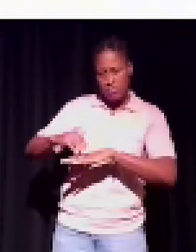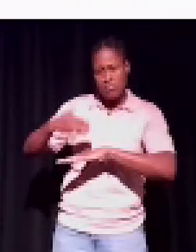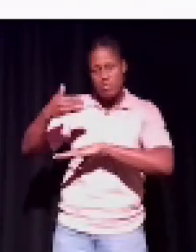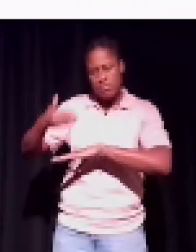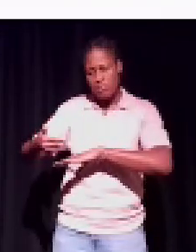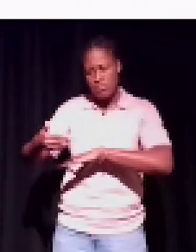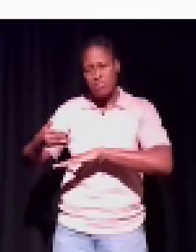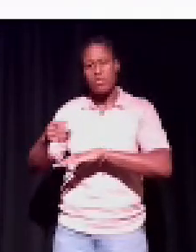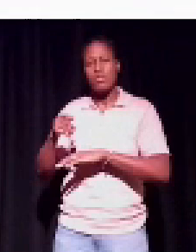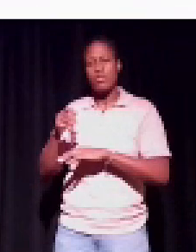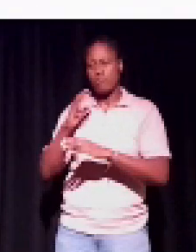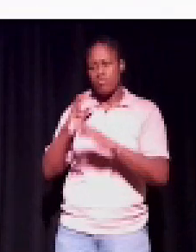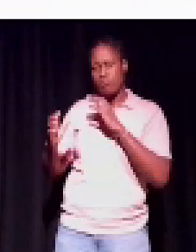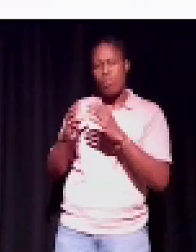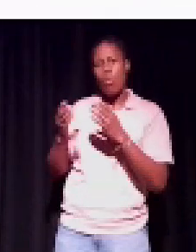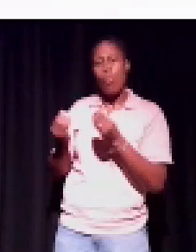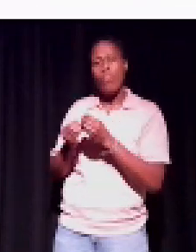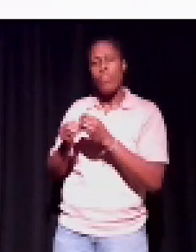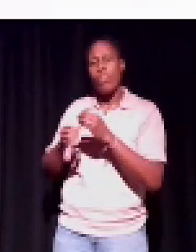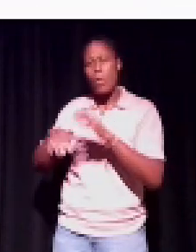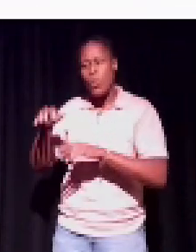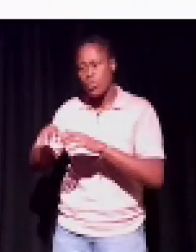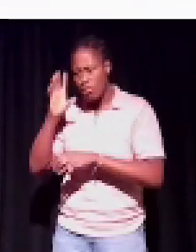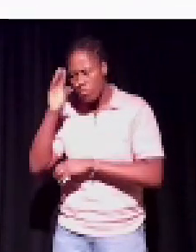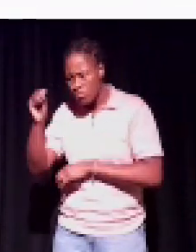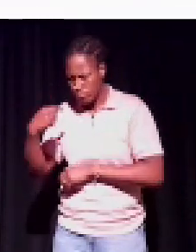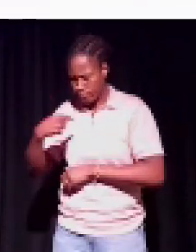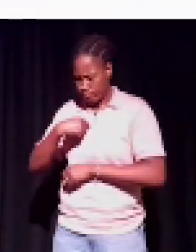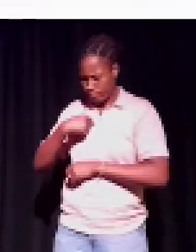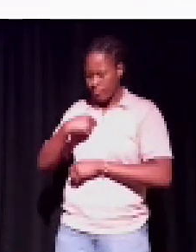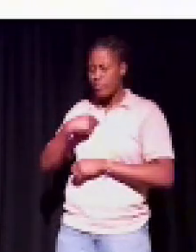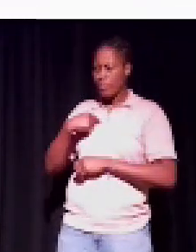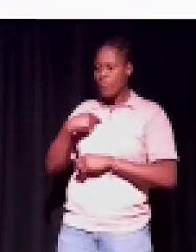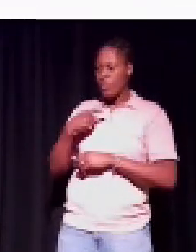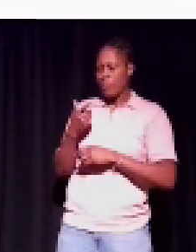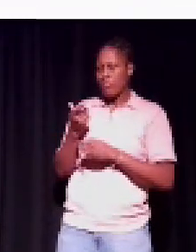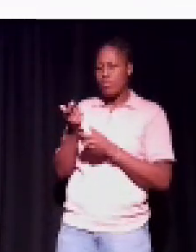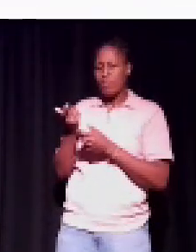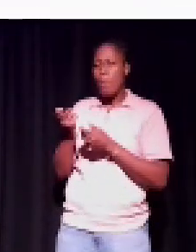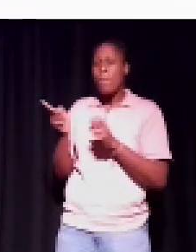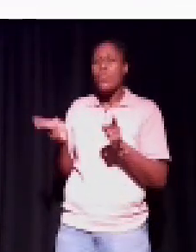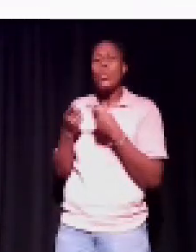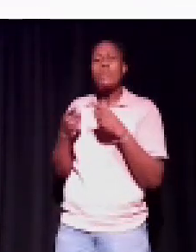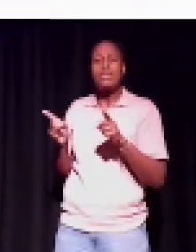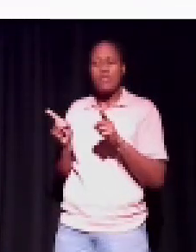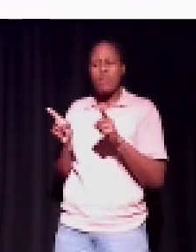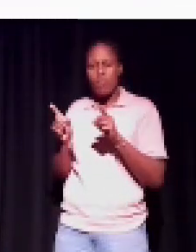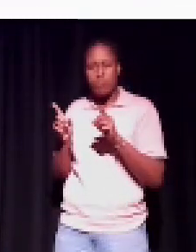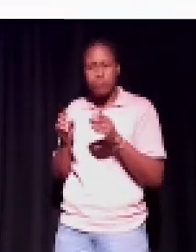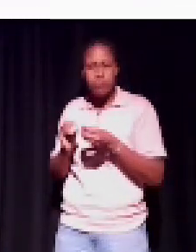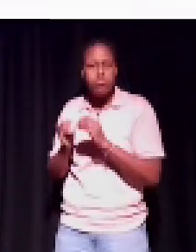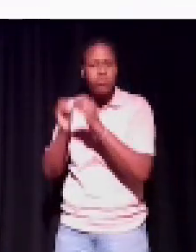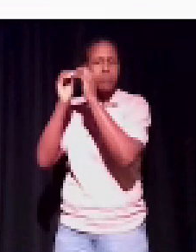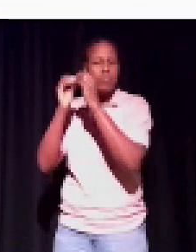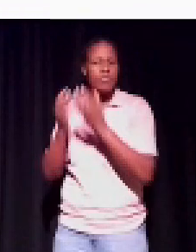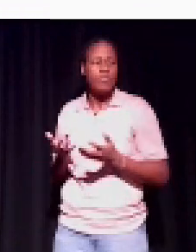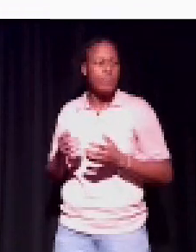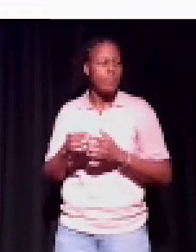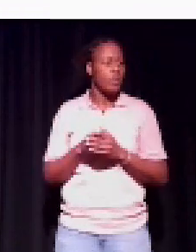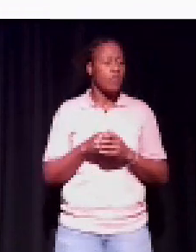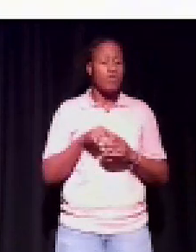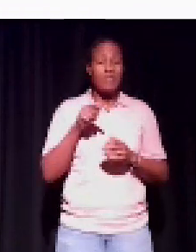I'm going to send you musical notes now. You can, by default, it outputs a C major scale. So if I